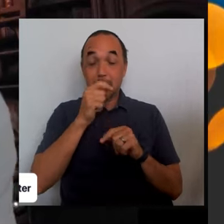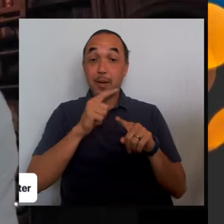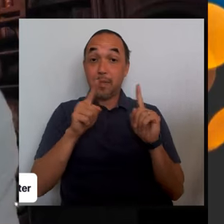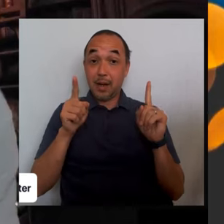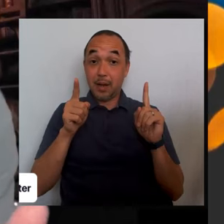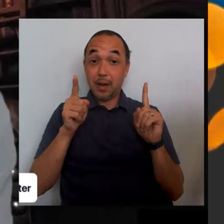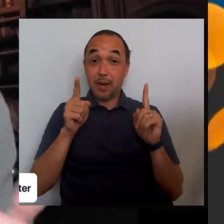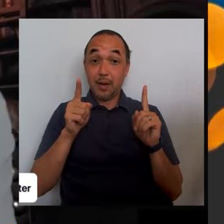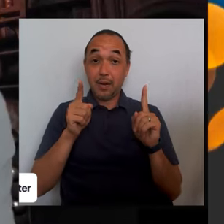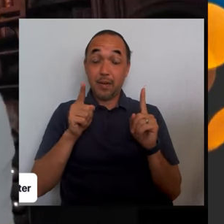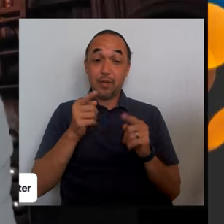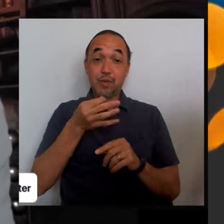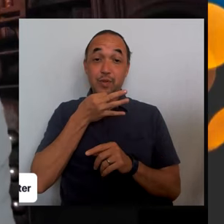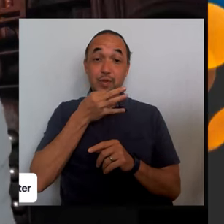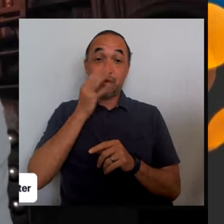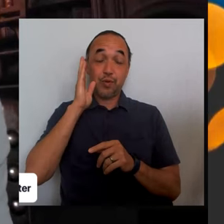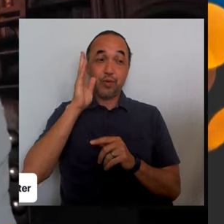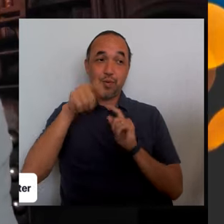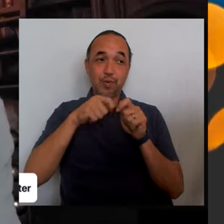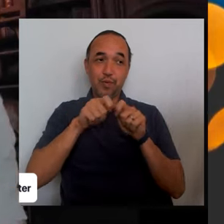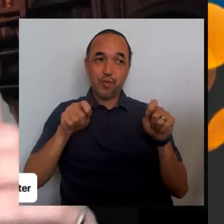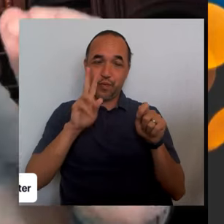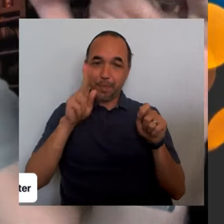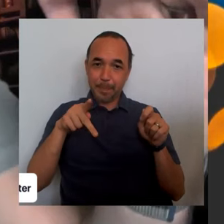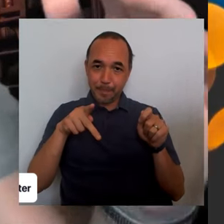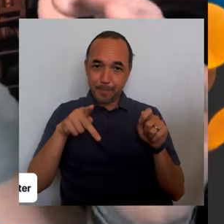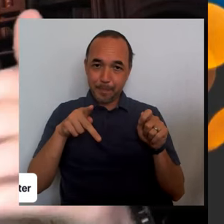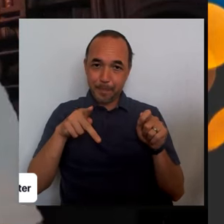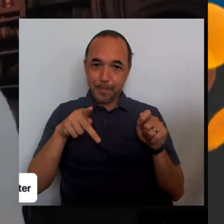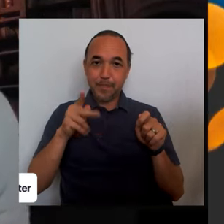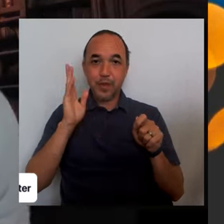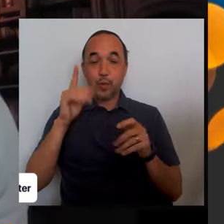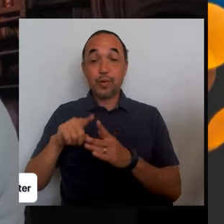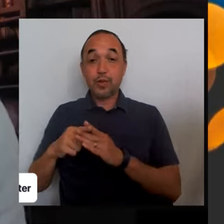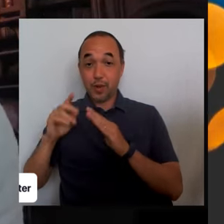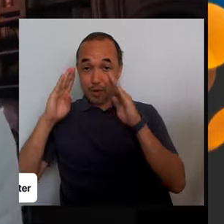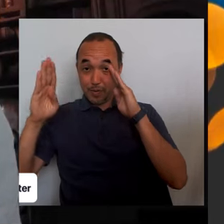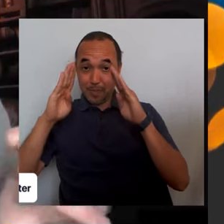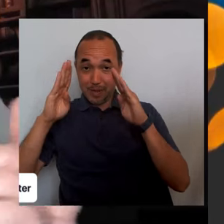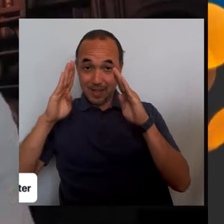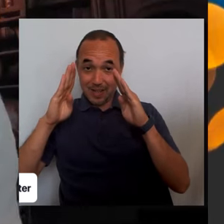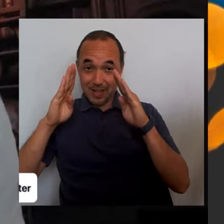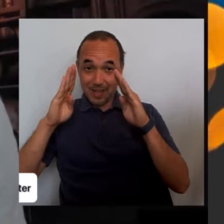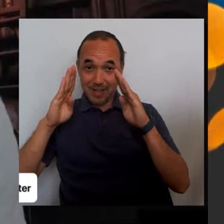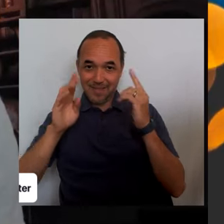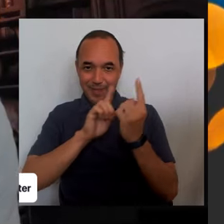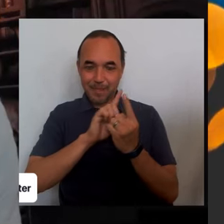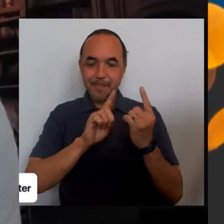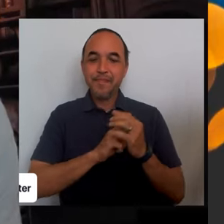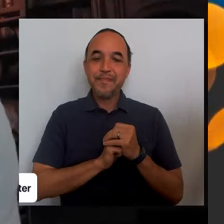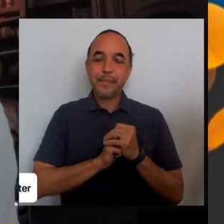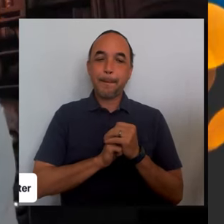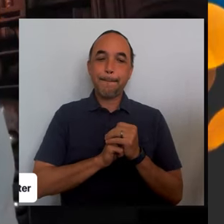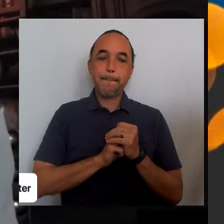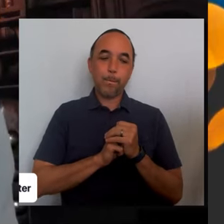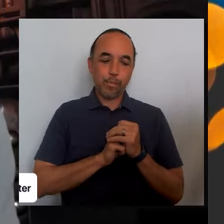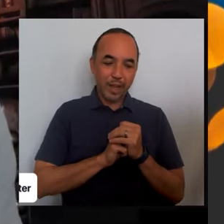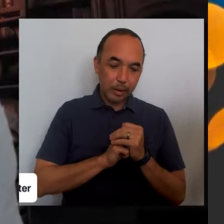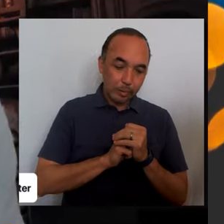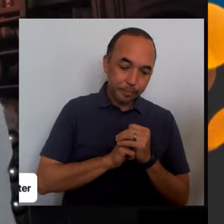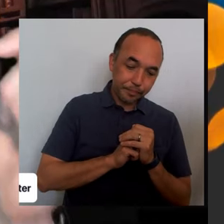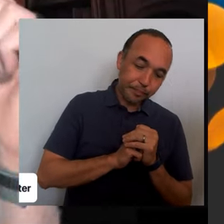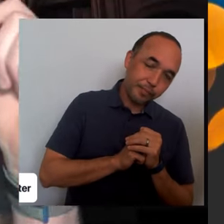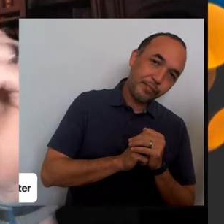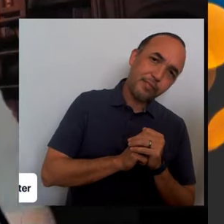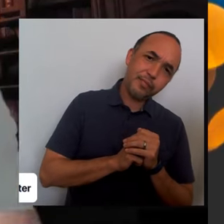We're gonna wrap shortly and move on to our meet and greets. But before we do that, I'll just go through a quick lightning round of some of the Q&A questions in the box,